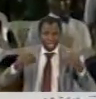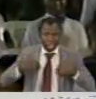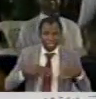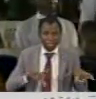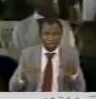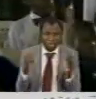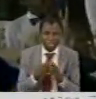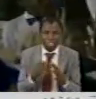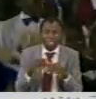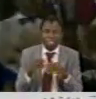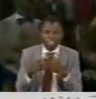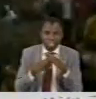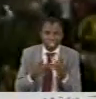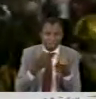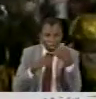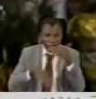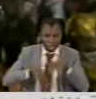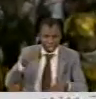coming out.